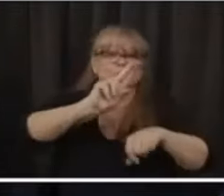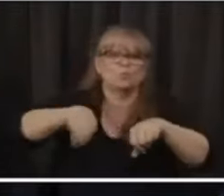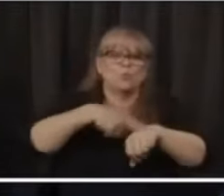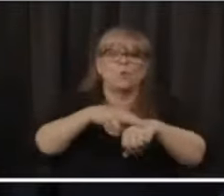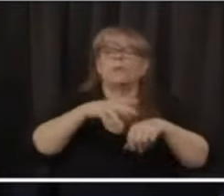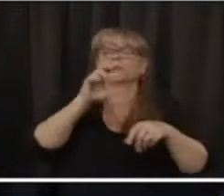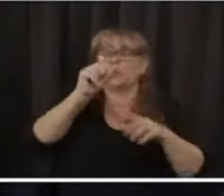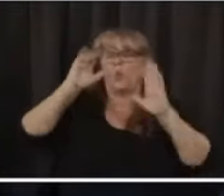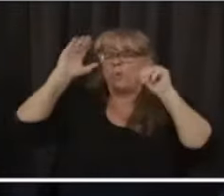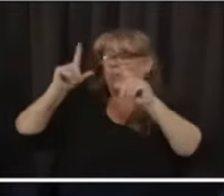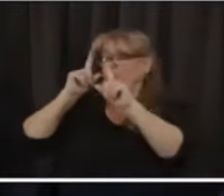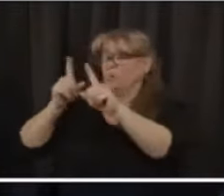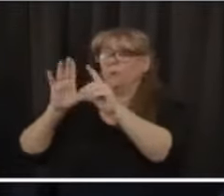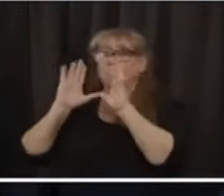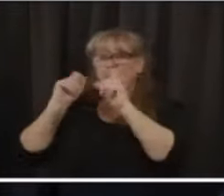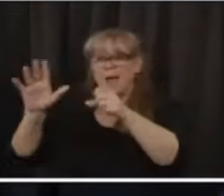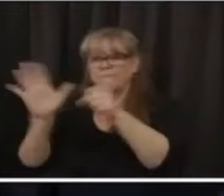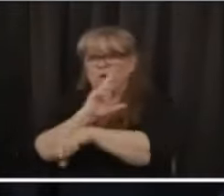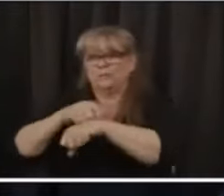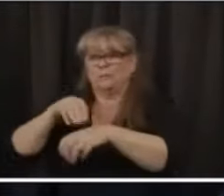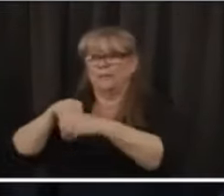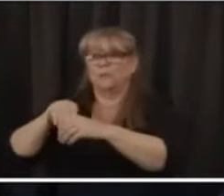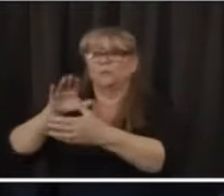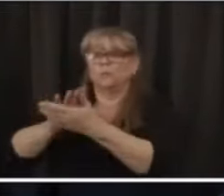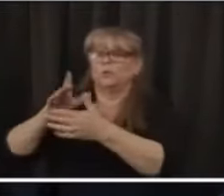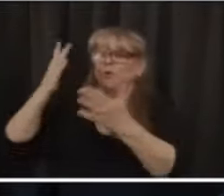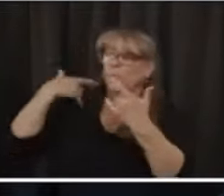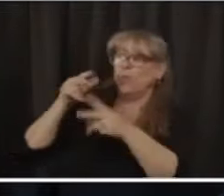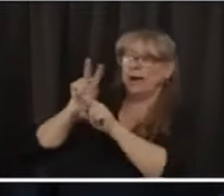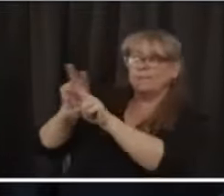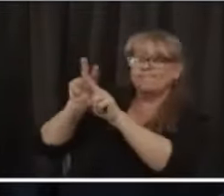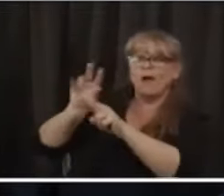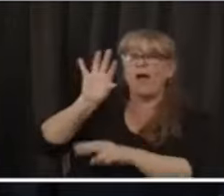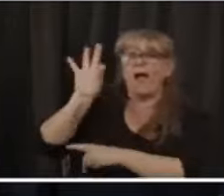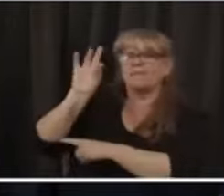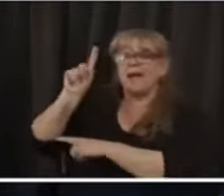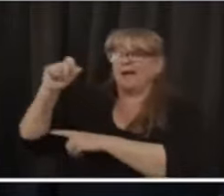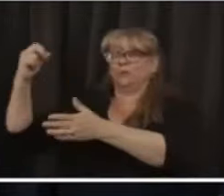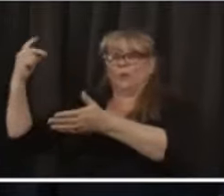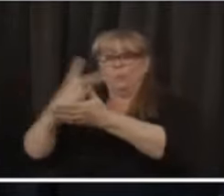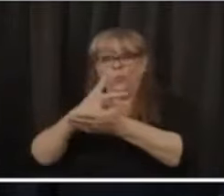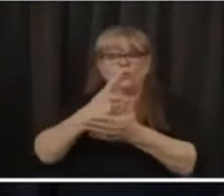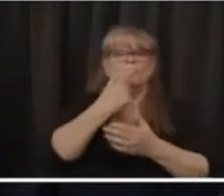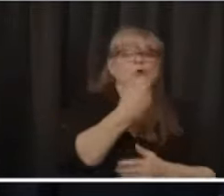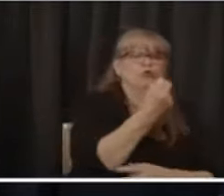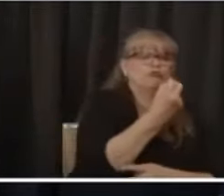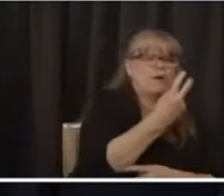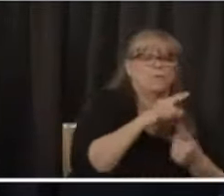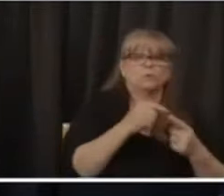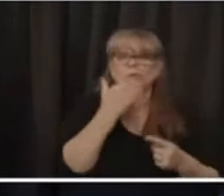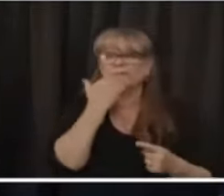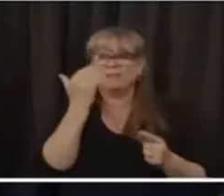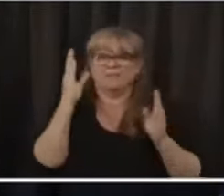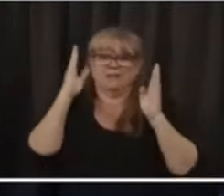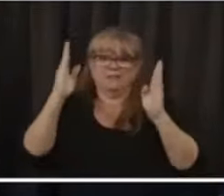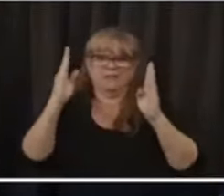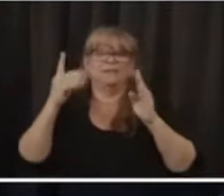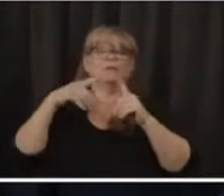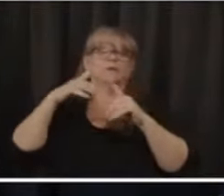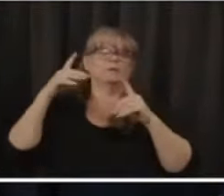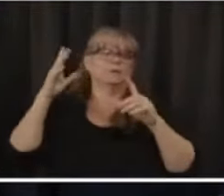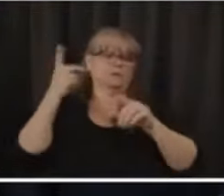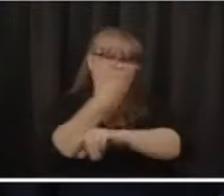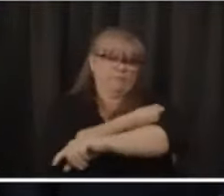approve the vaccine for 12 to 15-year-olds in time to protect 12 to 15-year-olds before they return to school next fall. So even